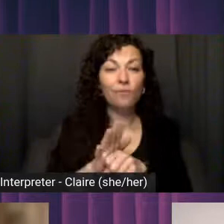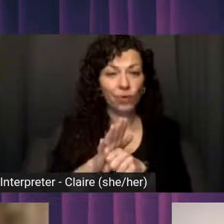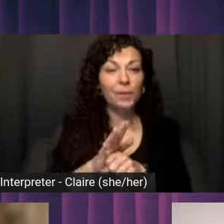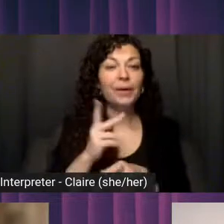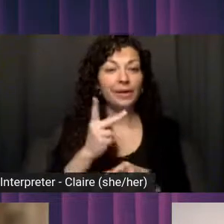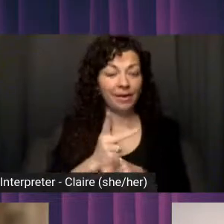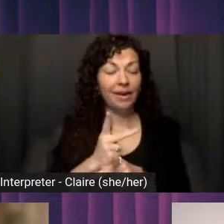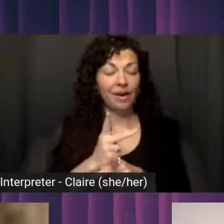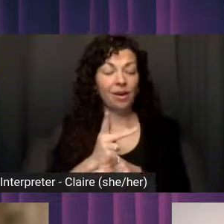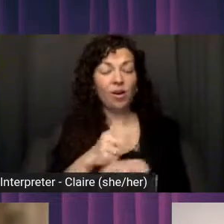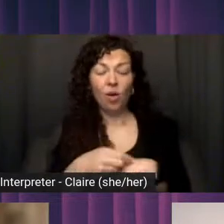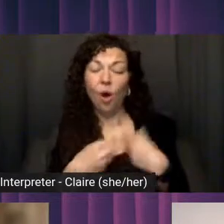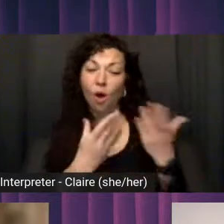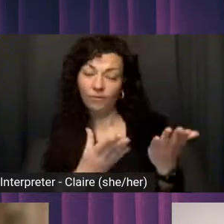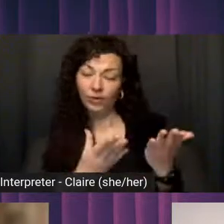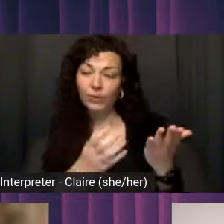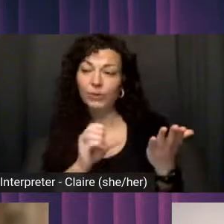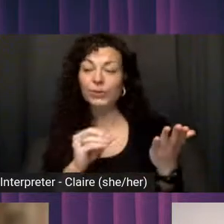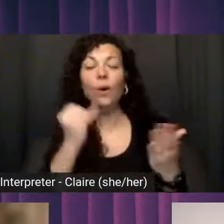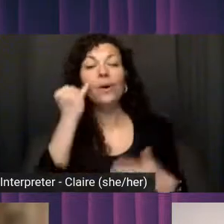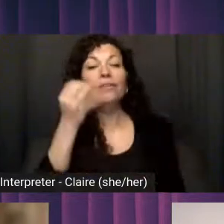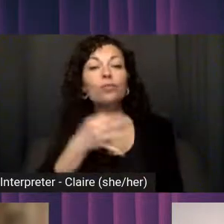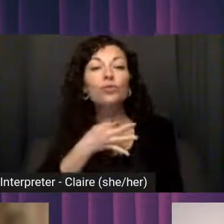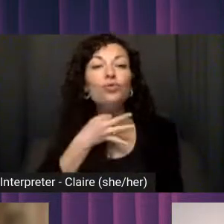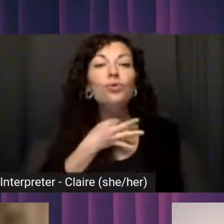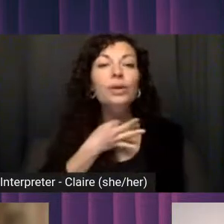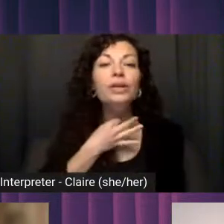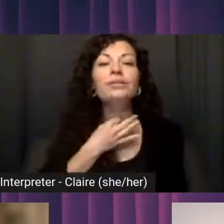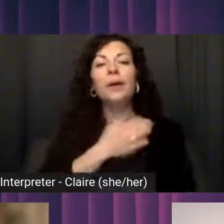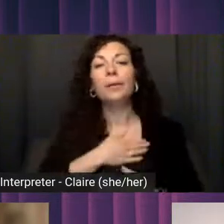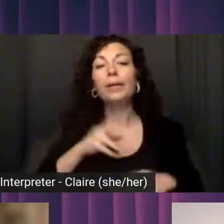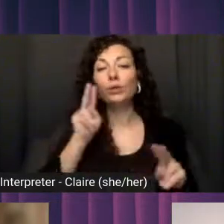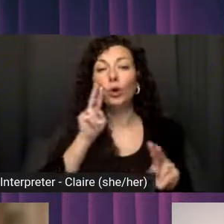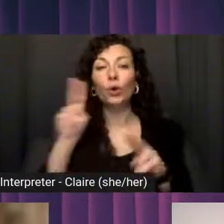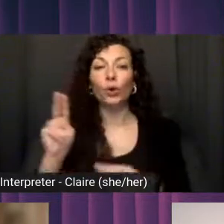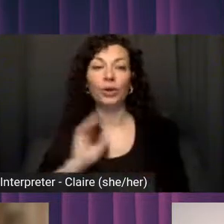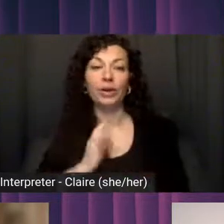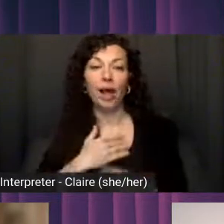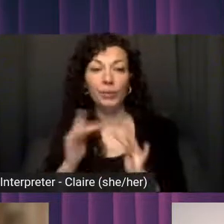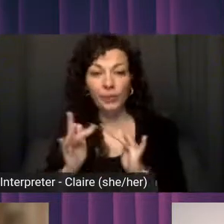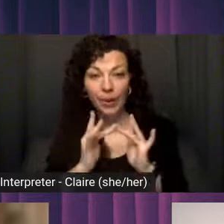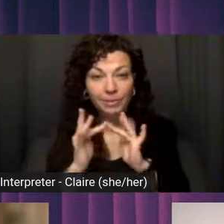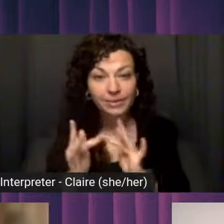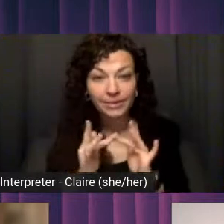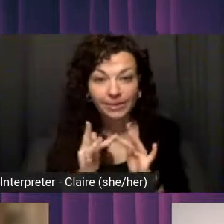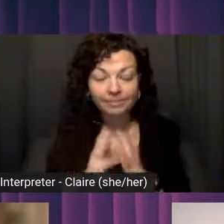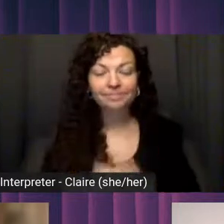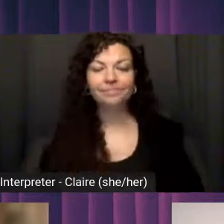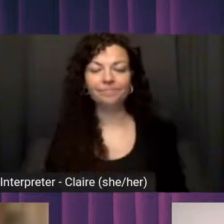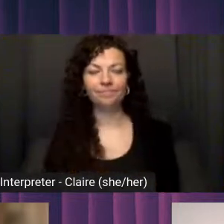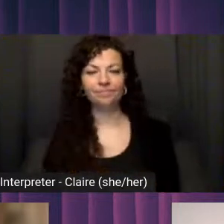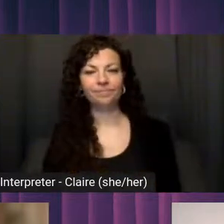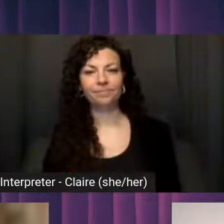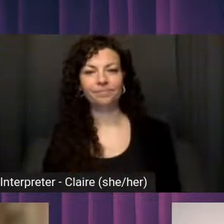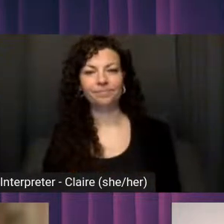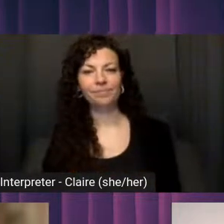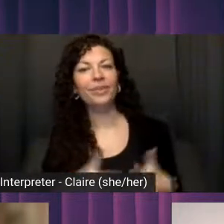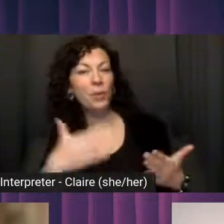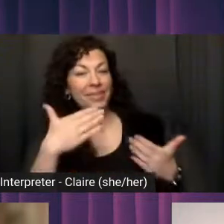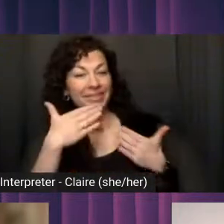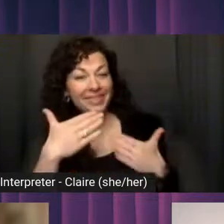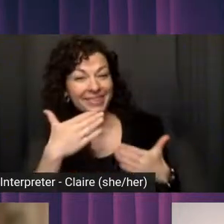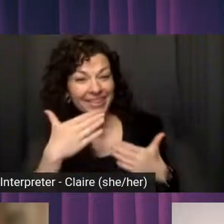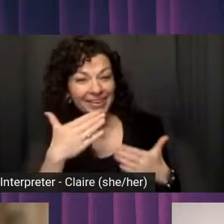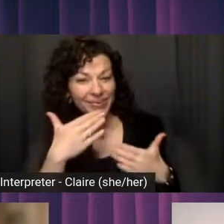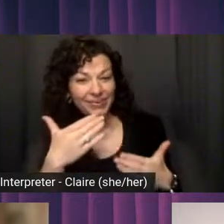website. Thank you so much for having me. Great. Thank you. Thank you for sharing your journey with